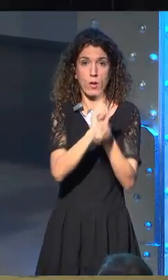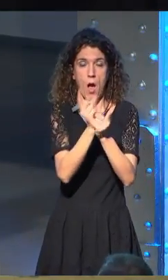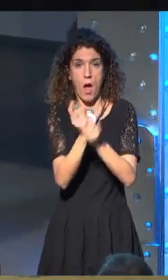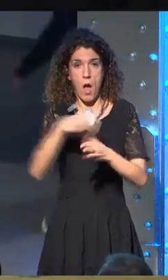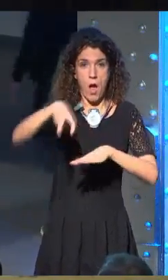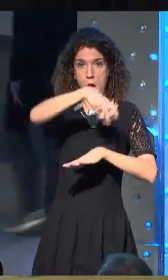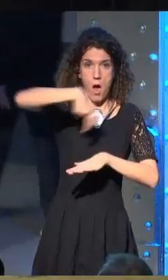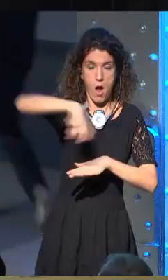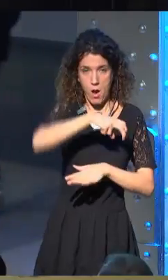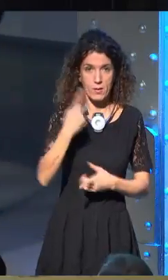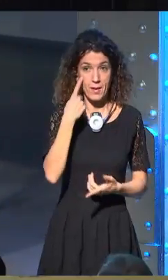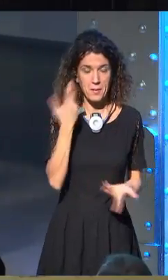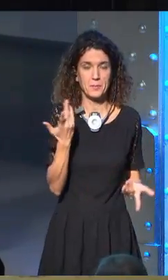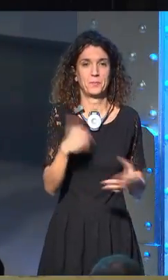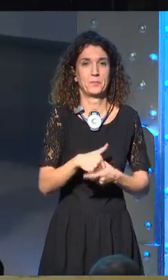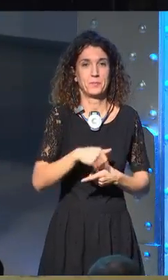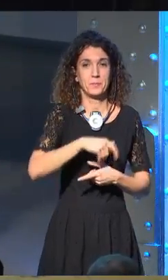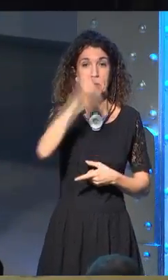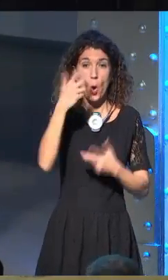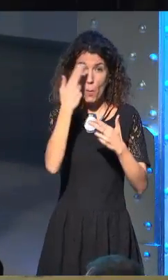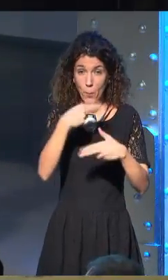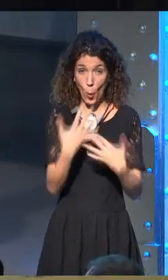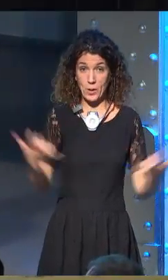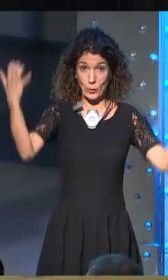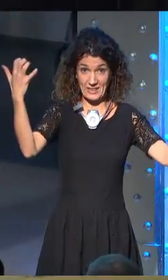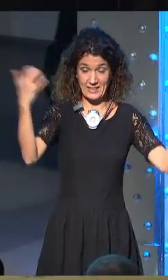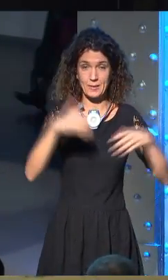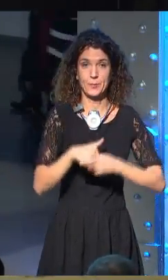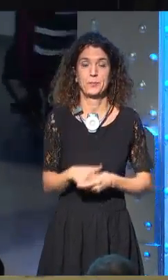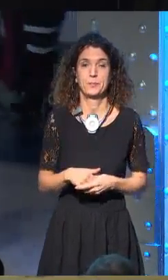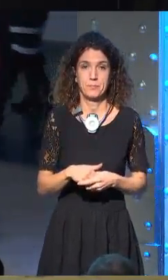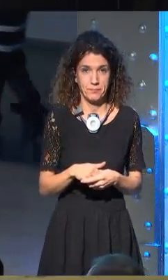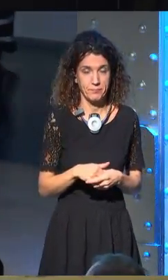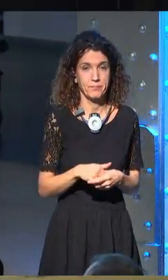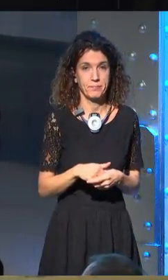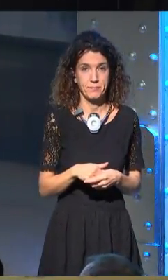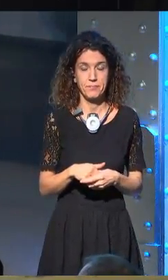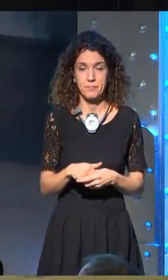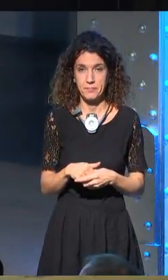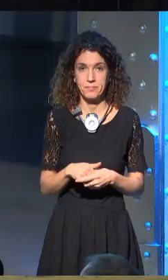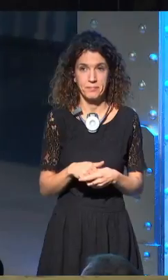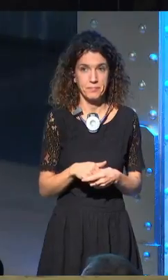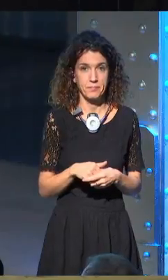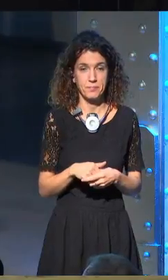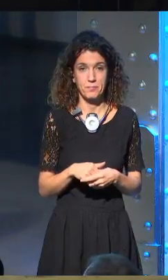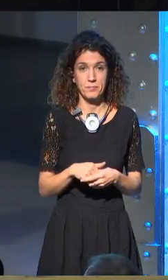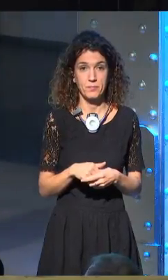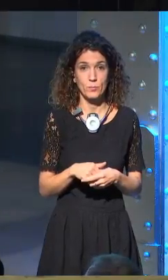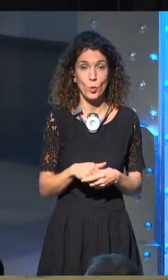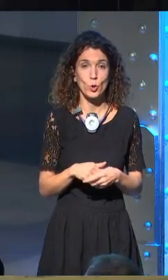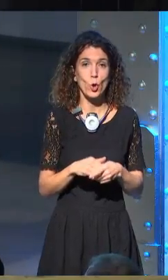So, to those of you in the audience that do not appear to be space aliens, I'd like to say good